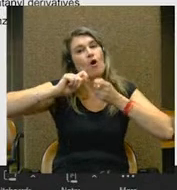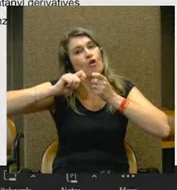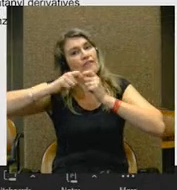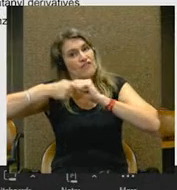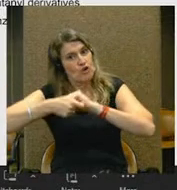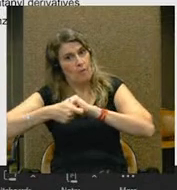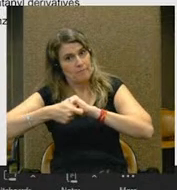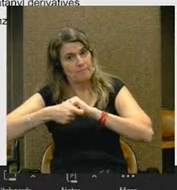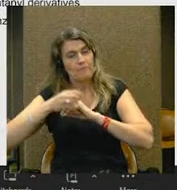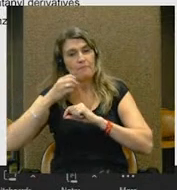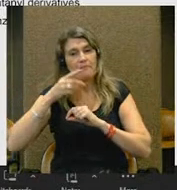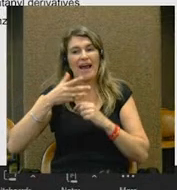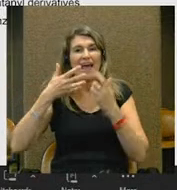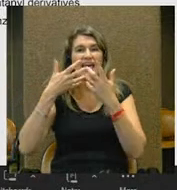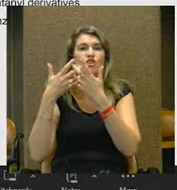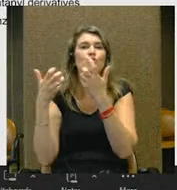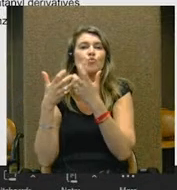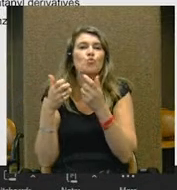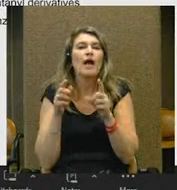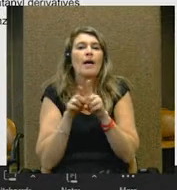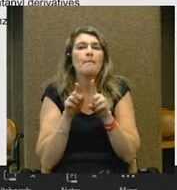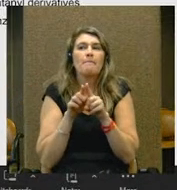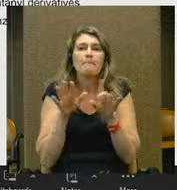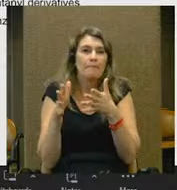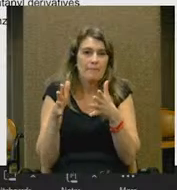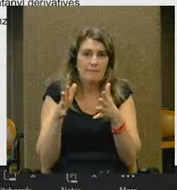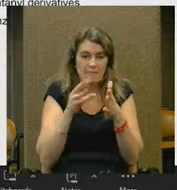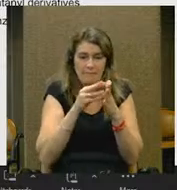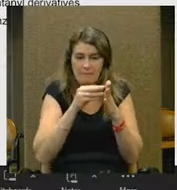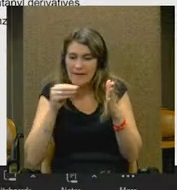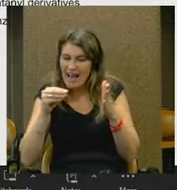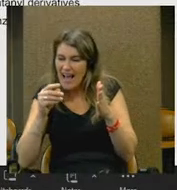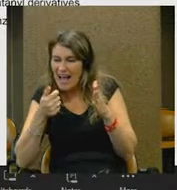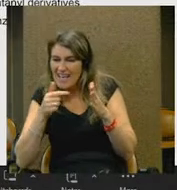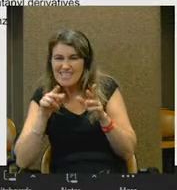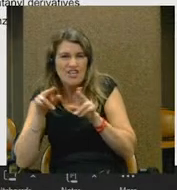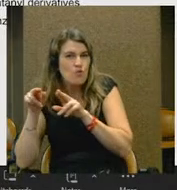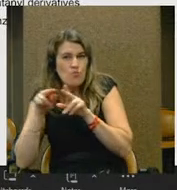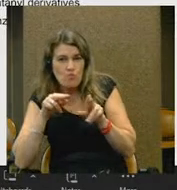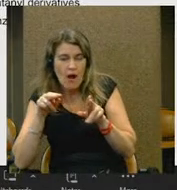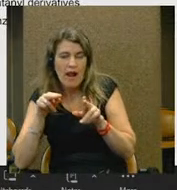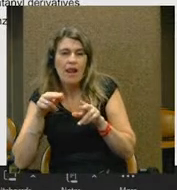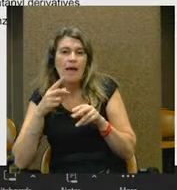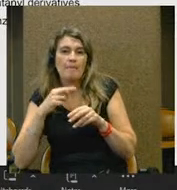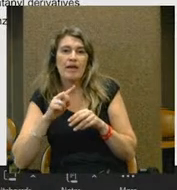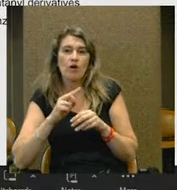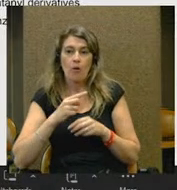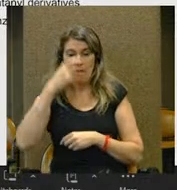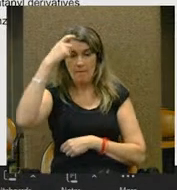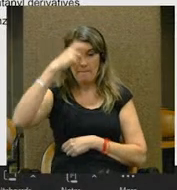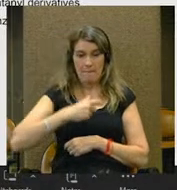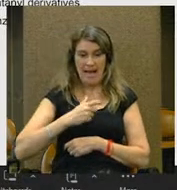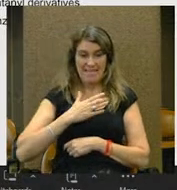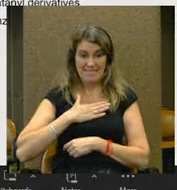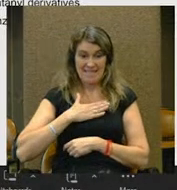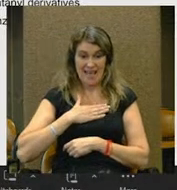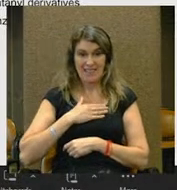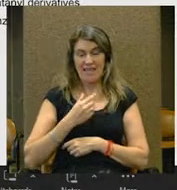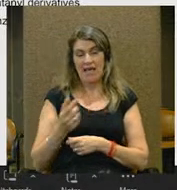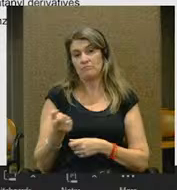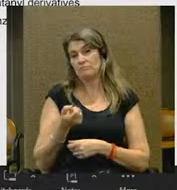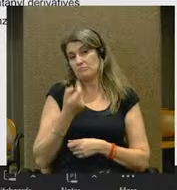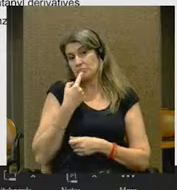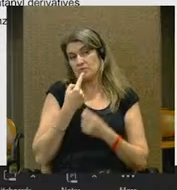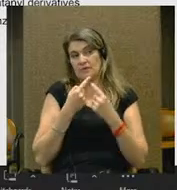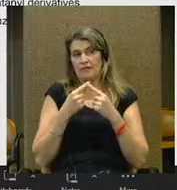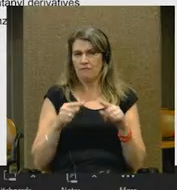identification is different. From 2012, it was mostly fentanyl derivatives